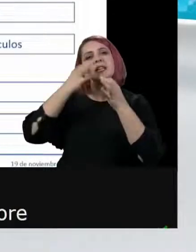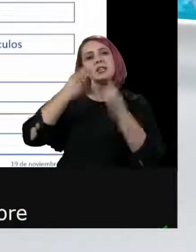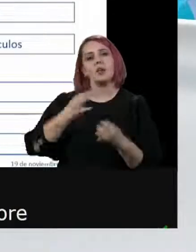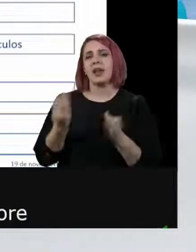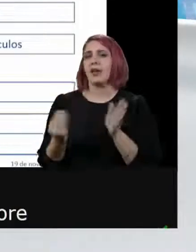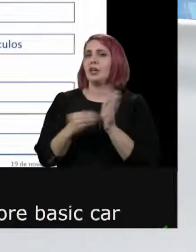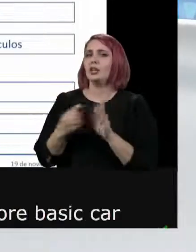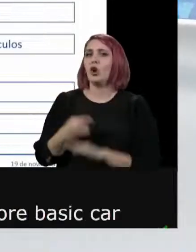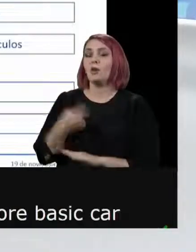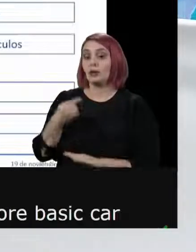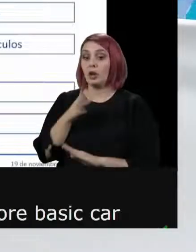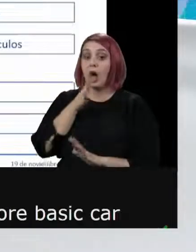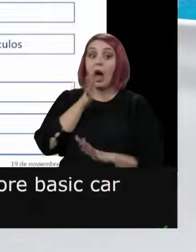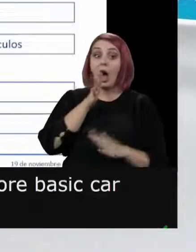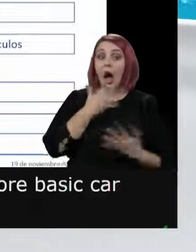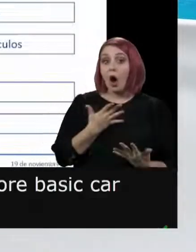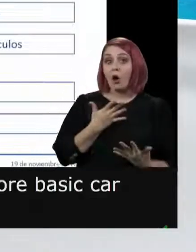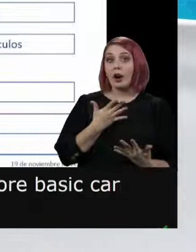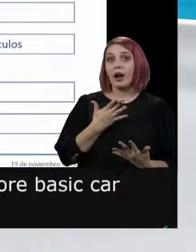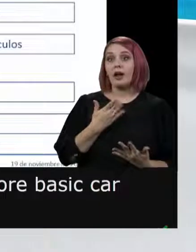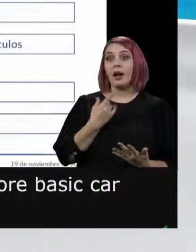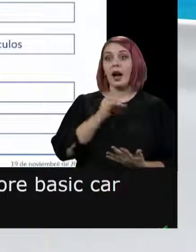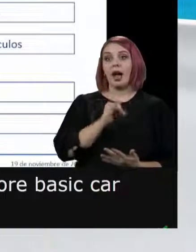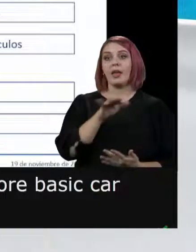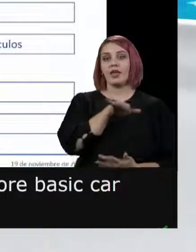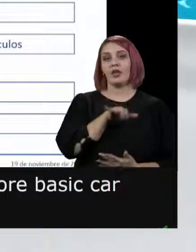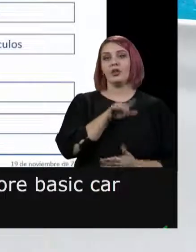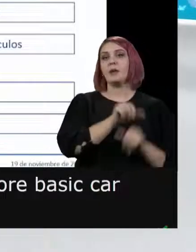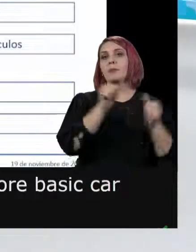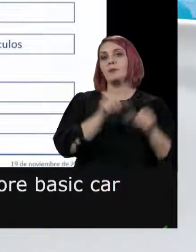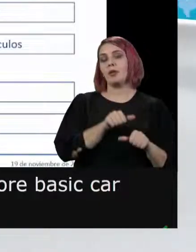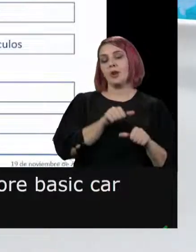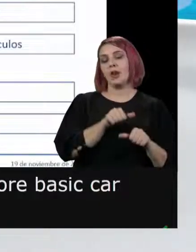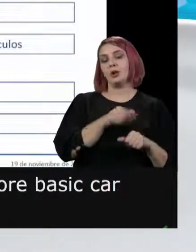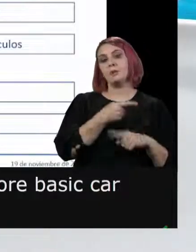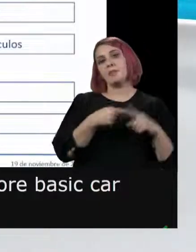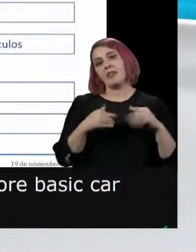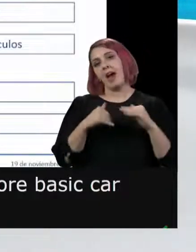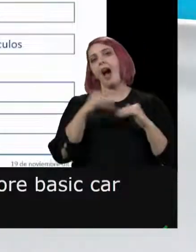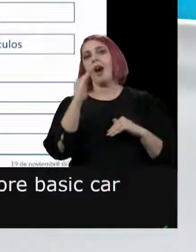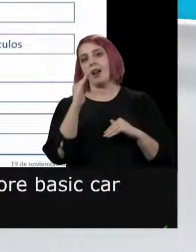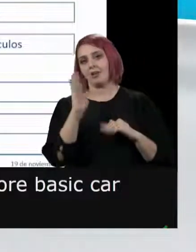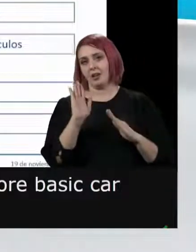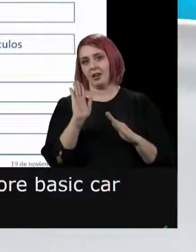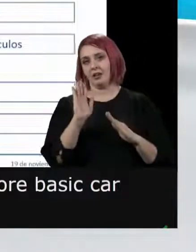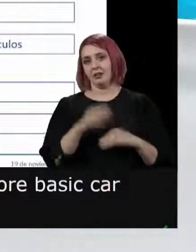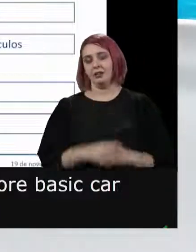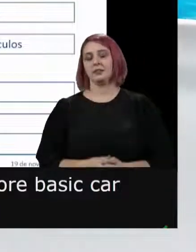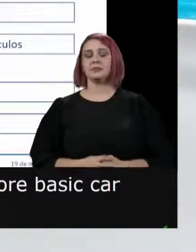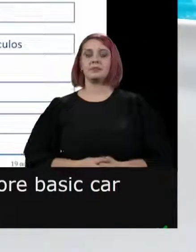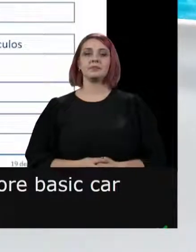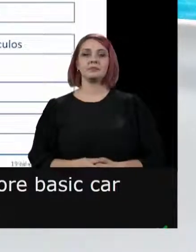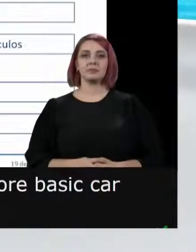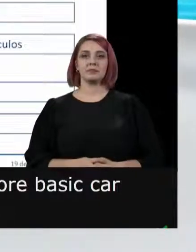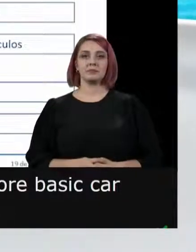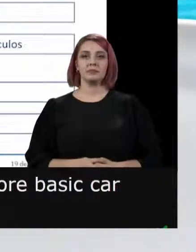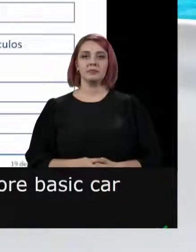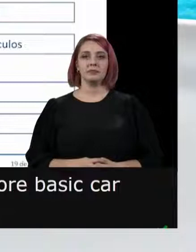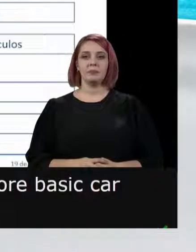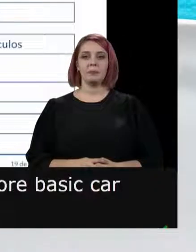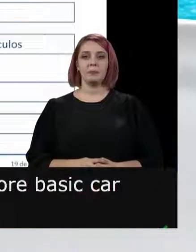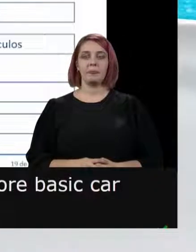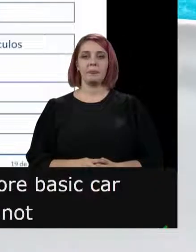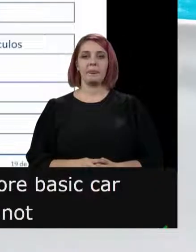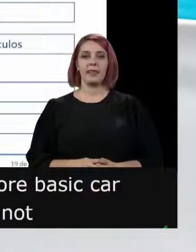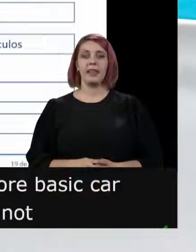have certain safety features that are not only present in better vehicles.